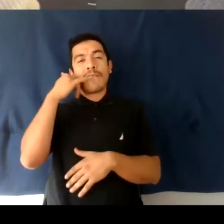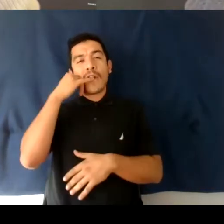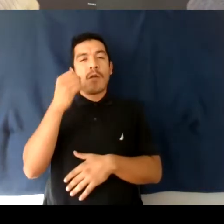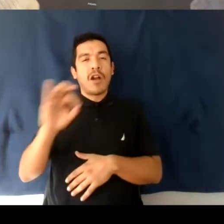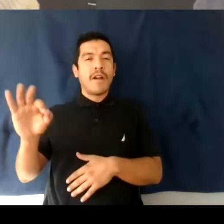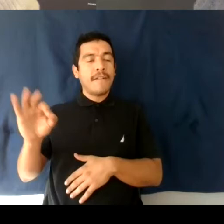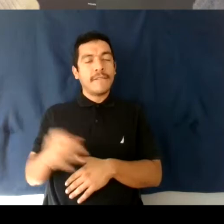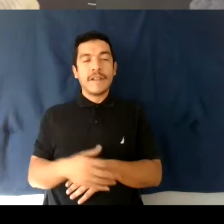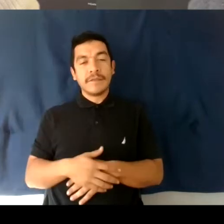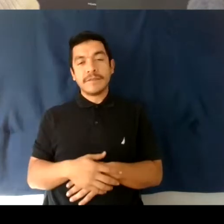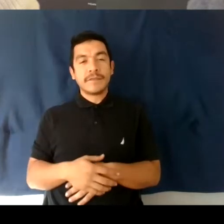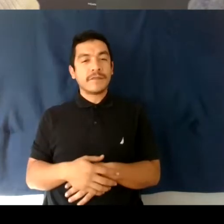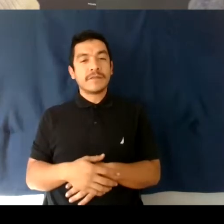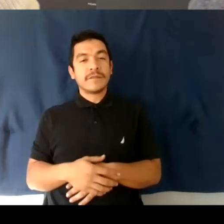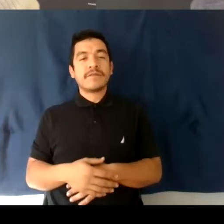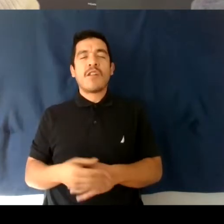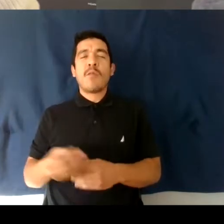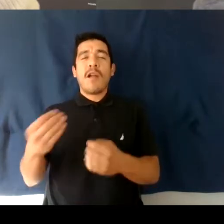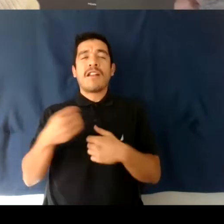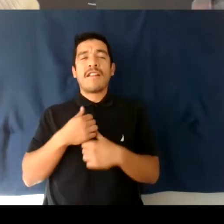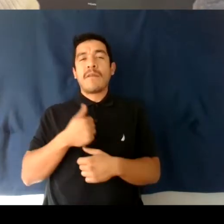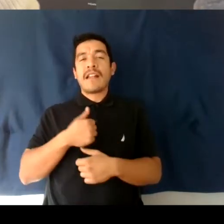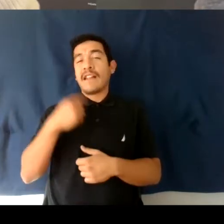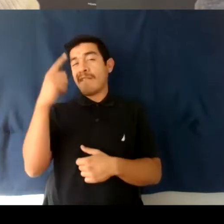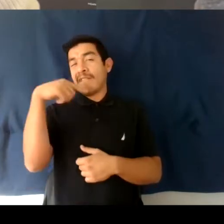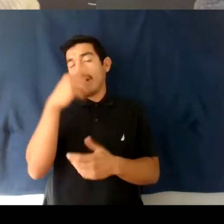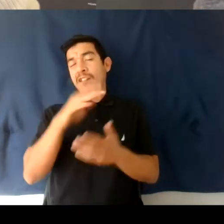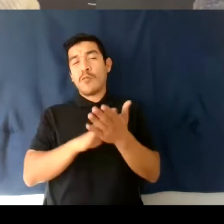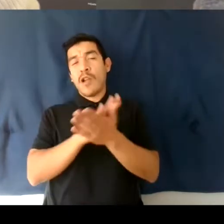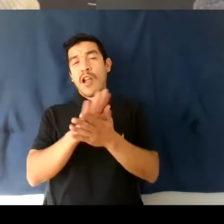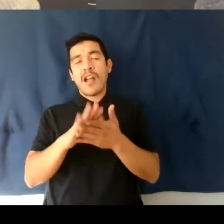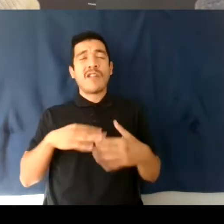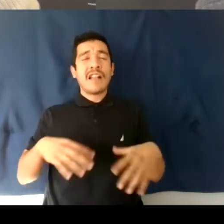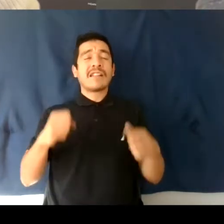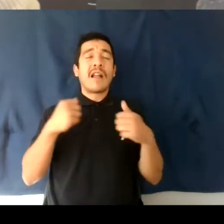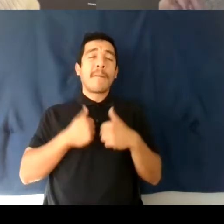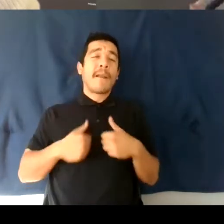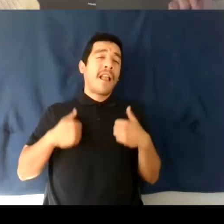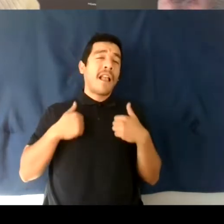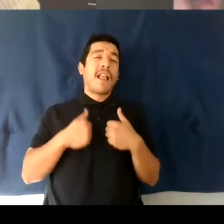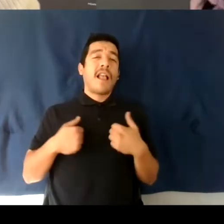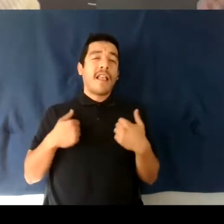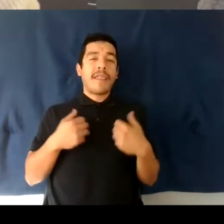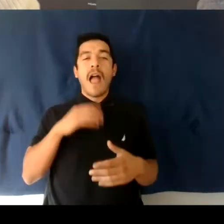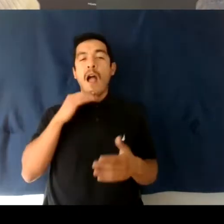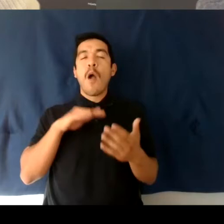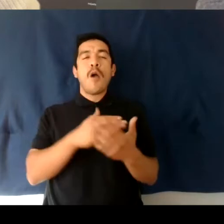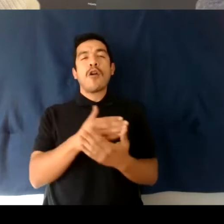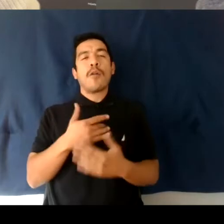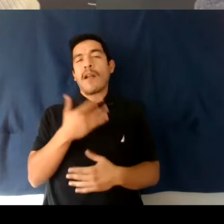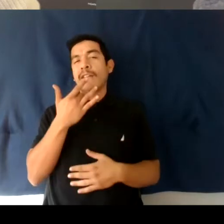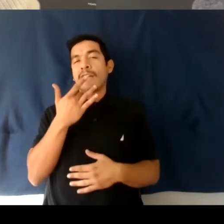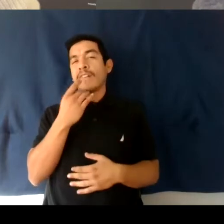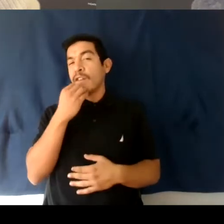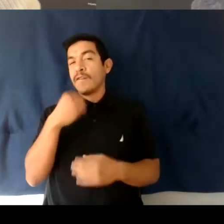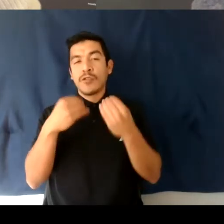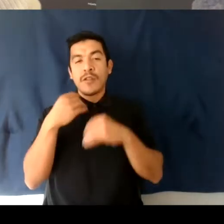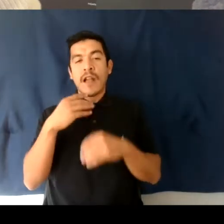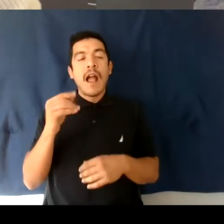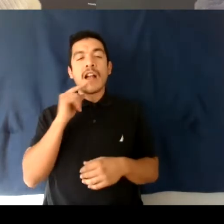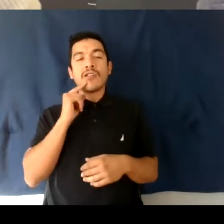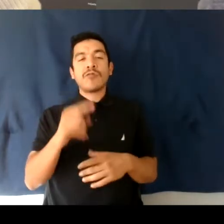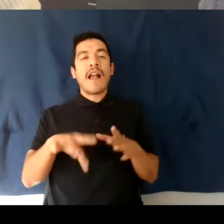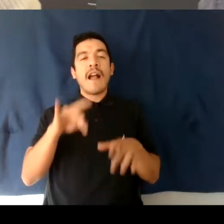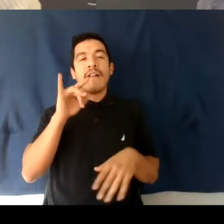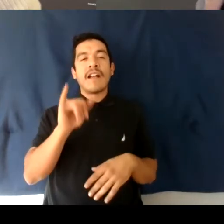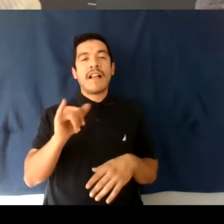to give myself a facial. I'm going to take a bubble bath. I am going to cook my favorite meal. And I think really finding